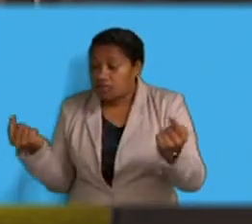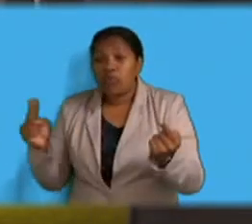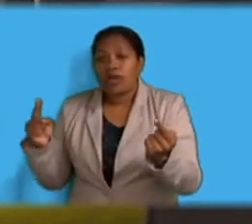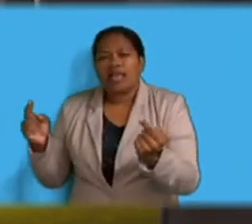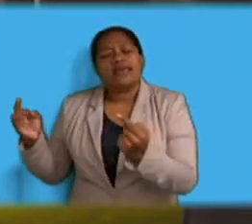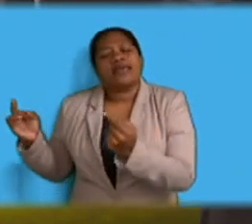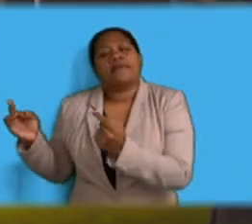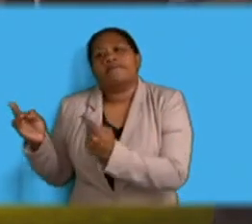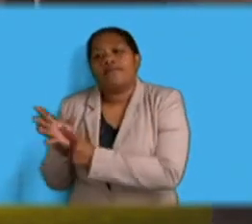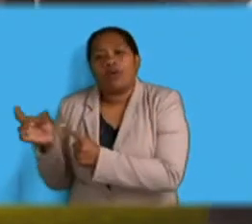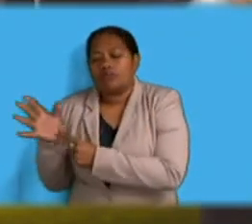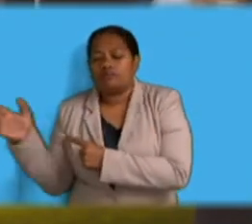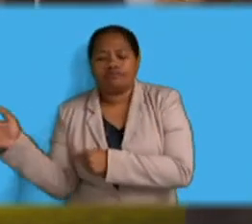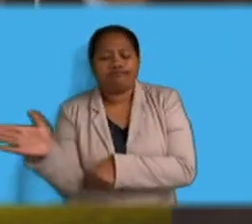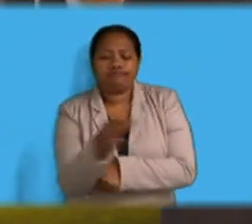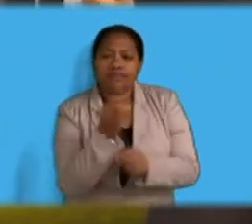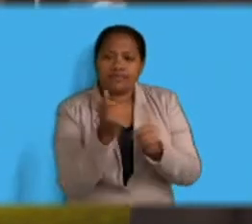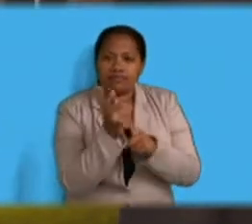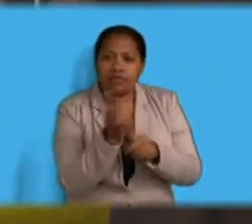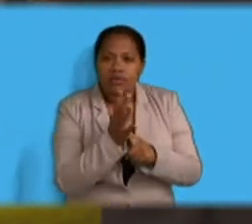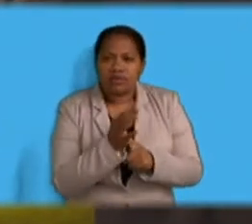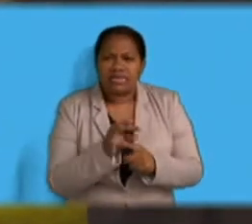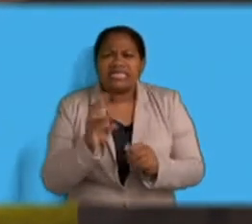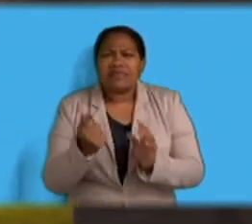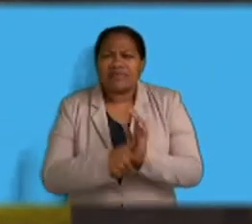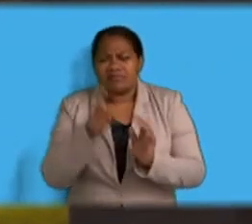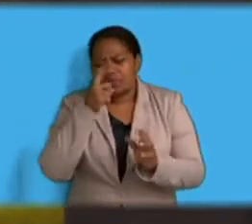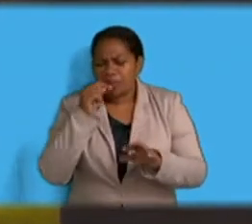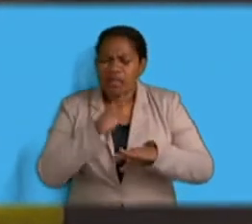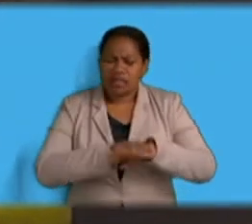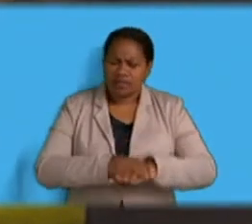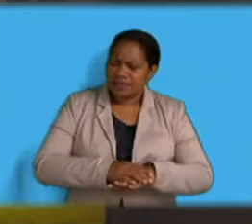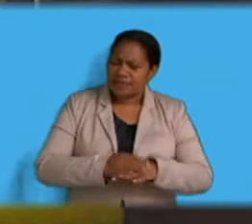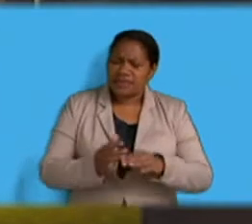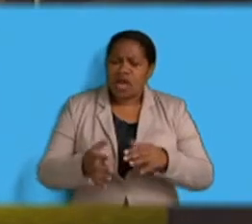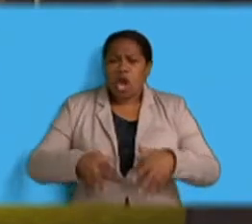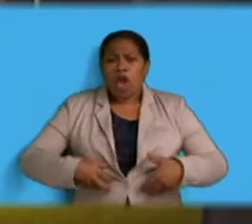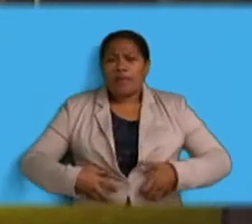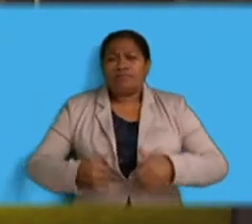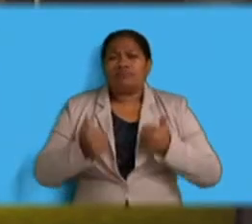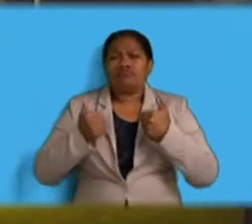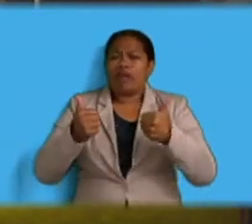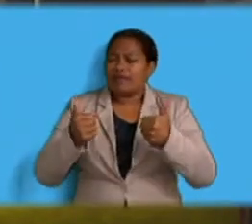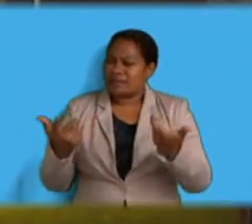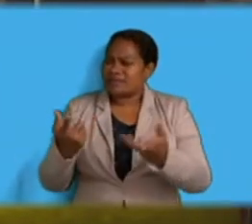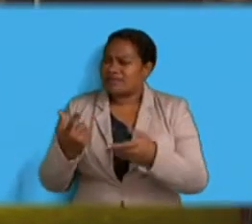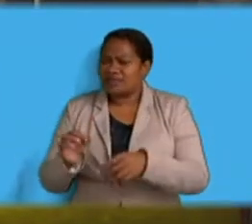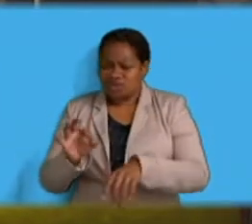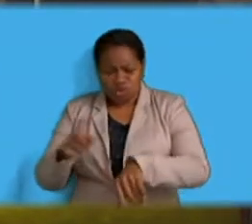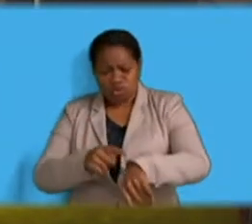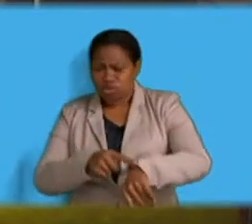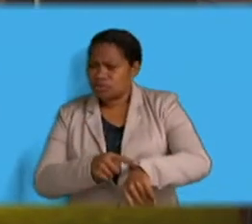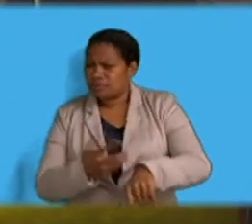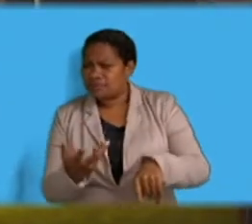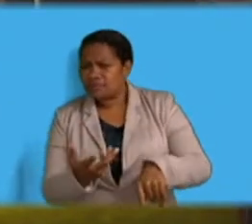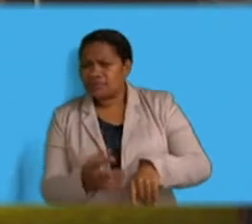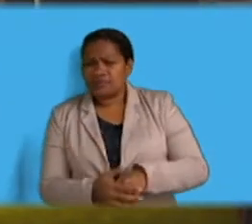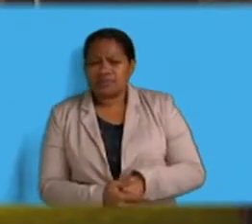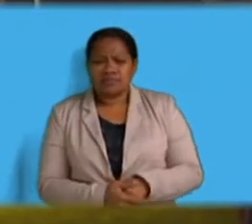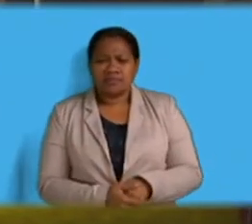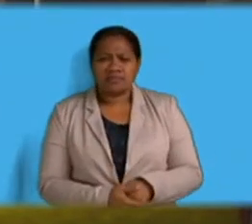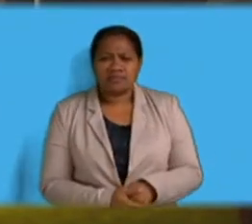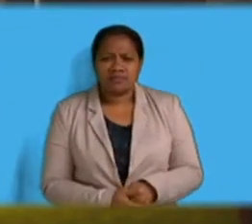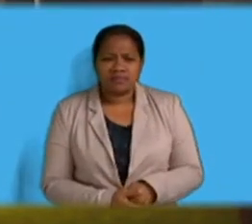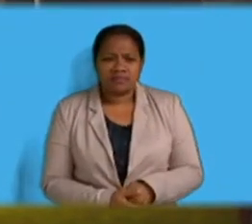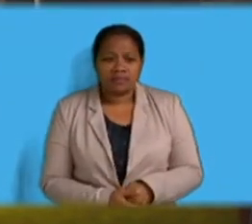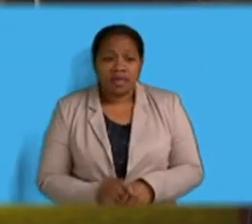know, sometimes people sit around and complain about drivers, you know, or not coming on time, etc., or they don't treat them well. But the day